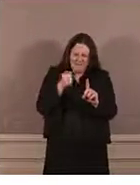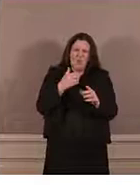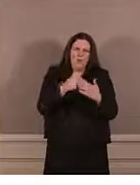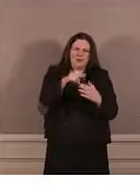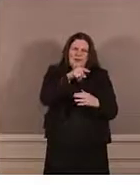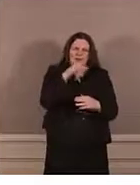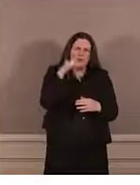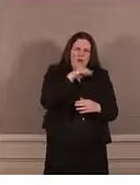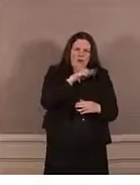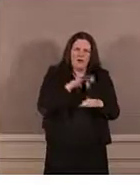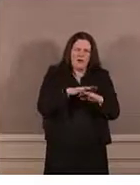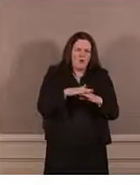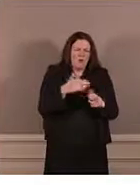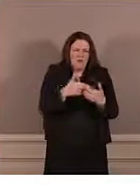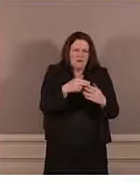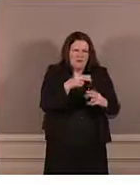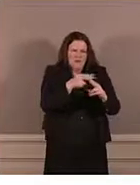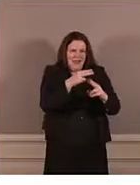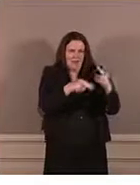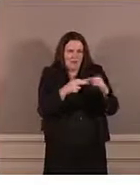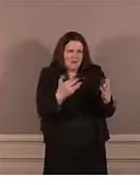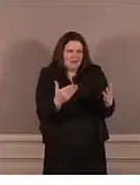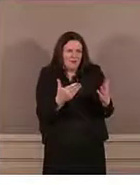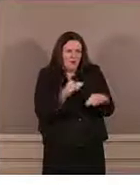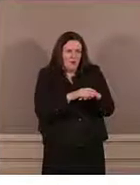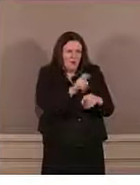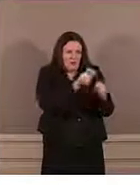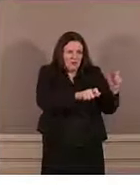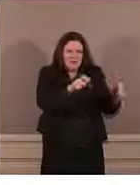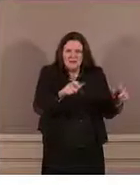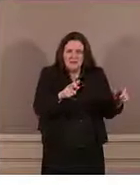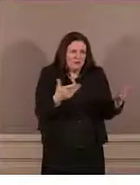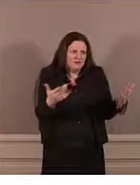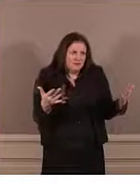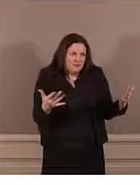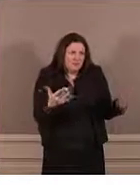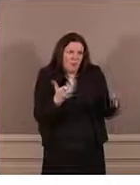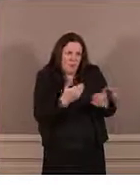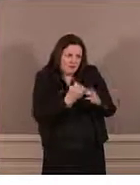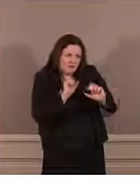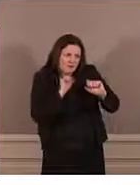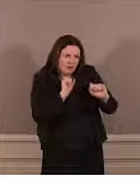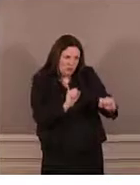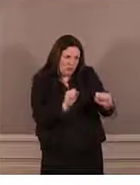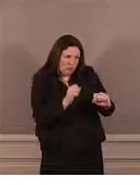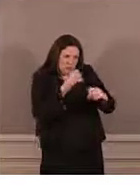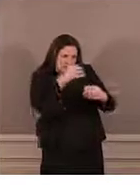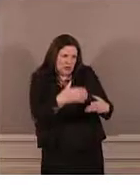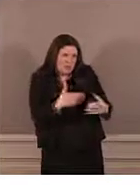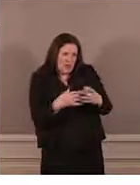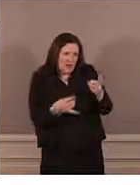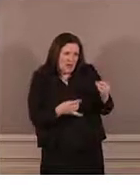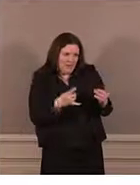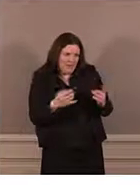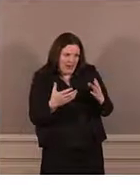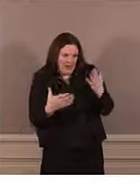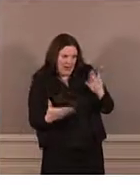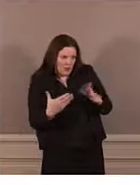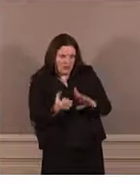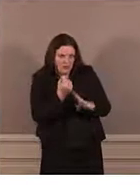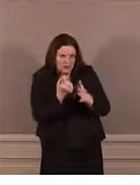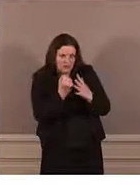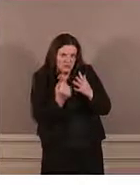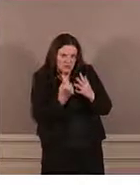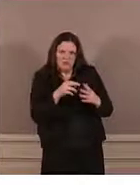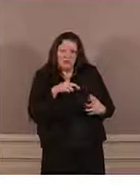outcomes. They are the architecture that builds really the good practice framework, and they're the thing that really lies at the heart of service provision.